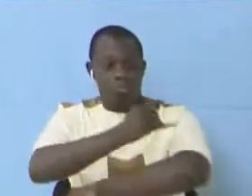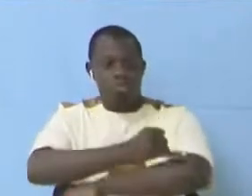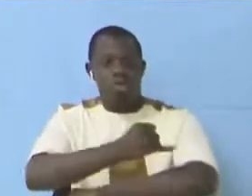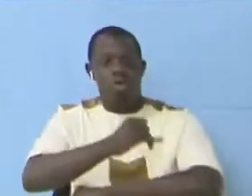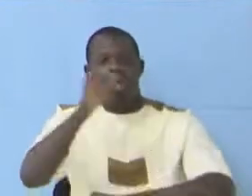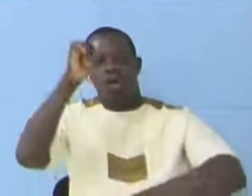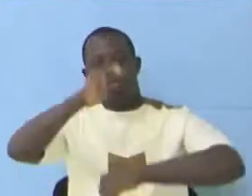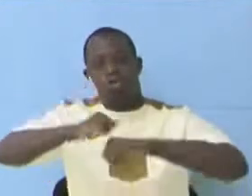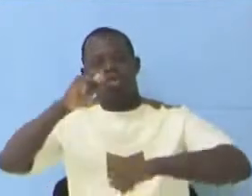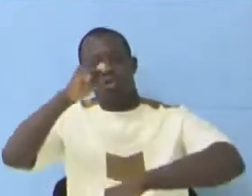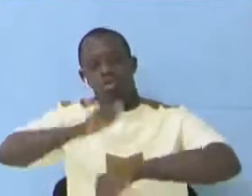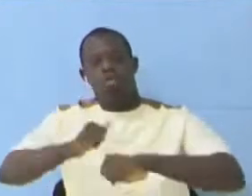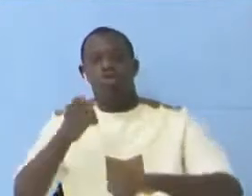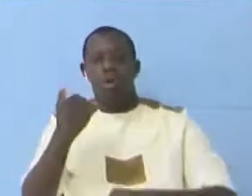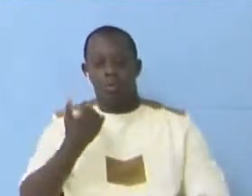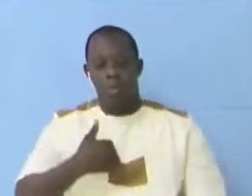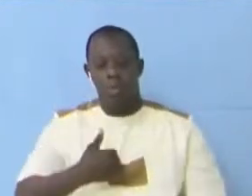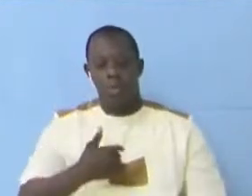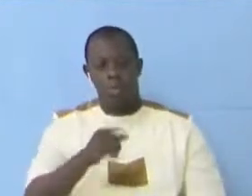You agree?